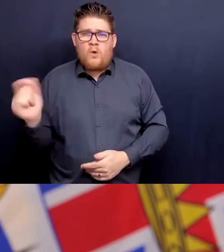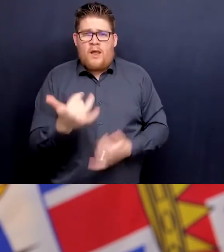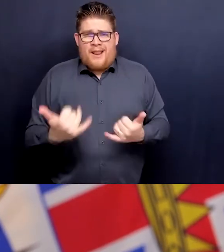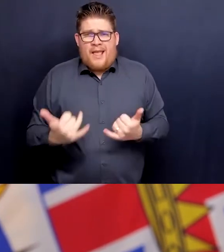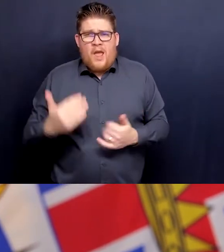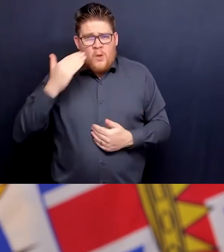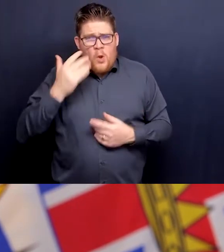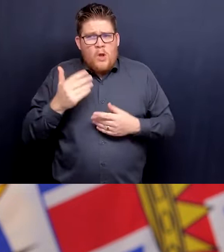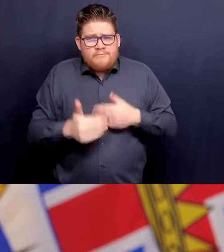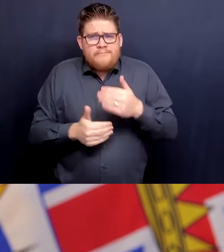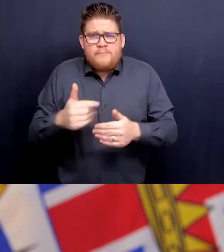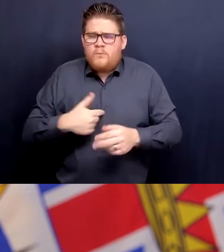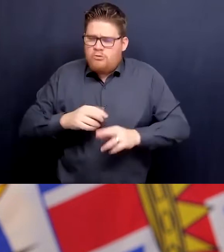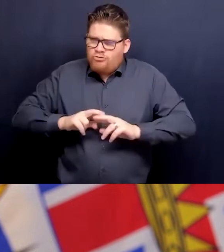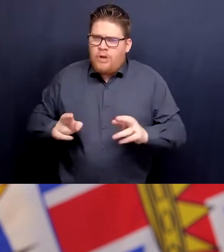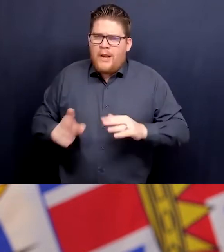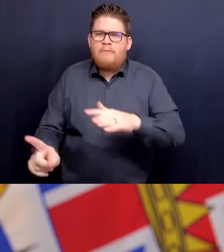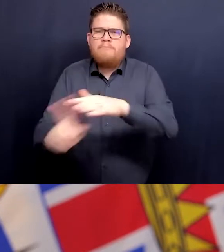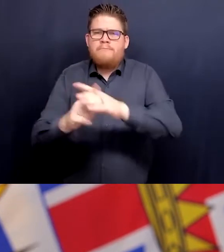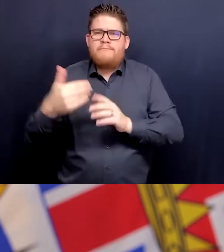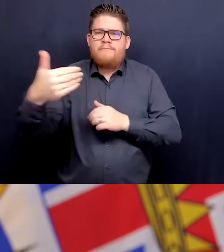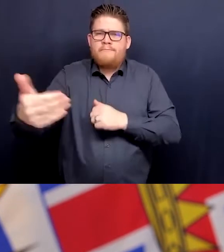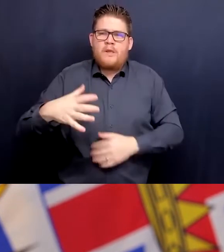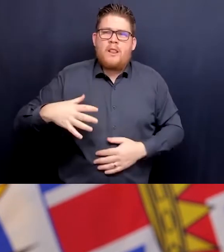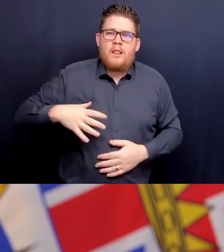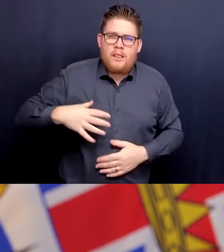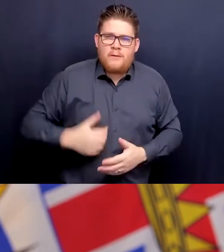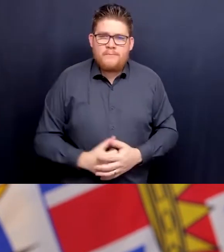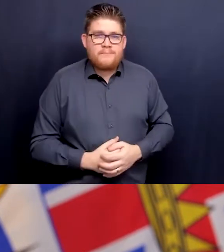need to. Next question, Binder Sajan, CTV.